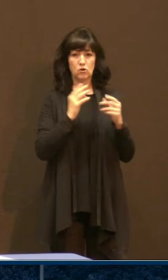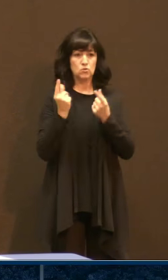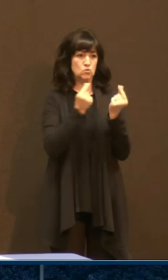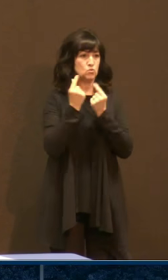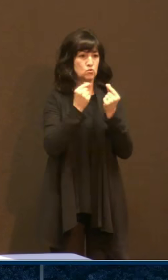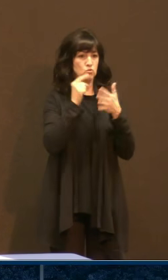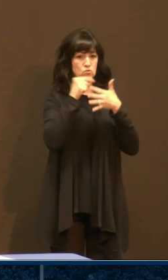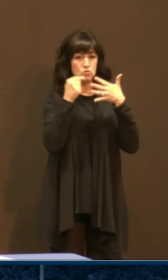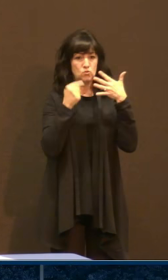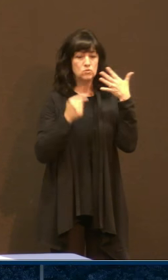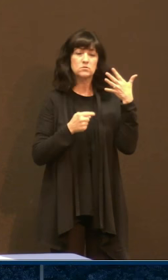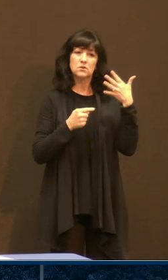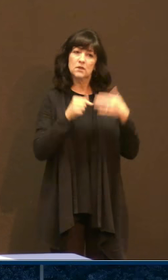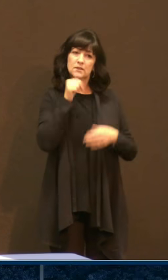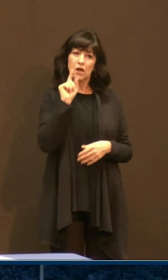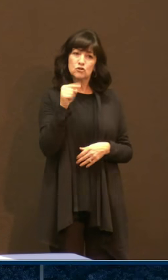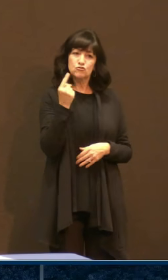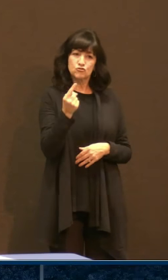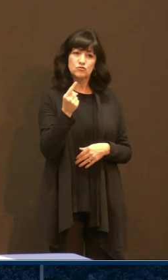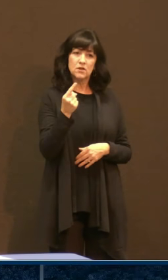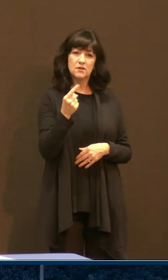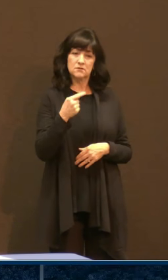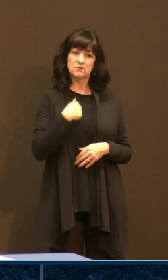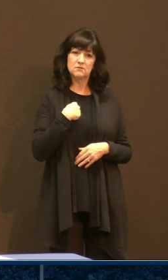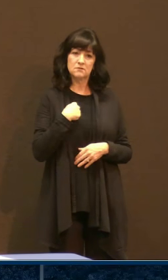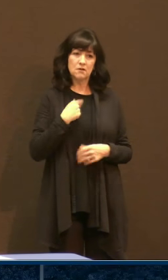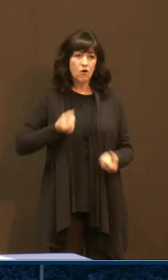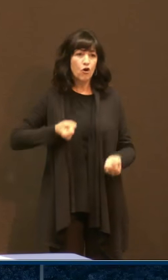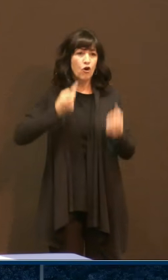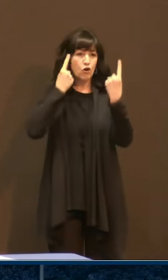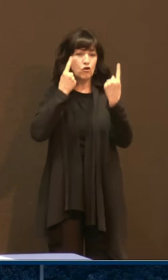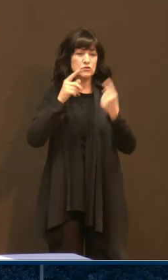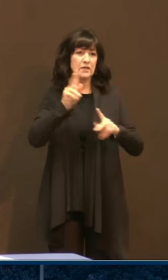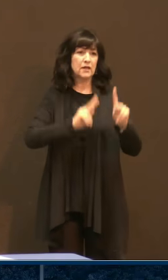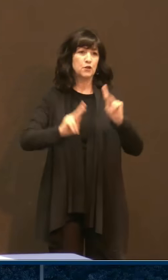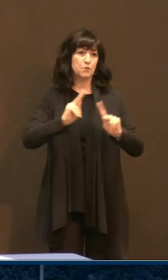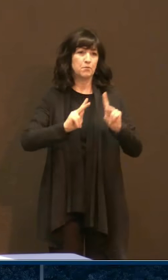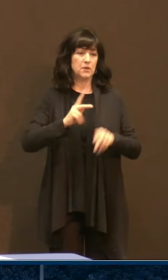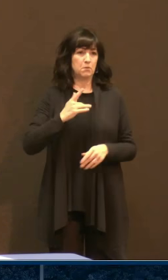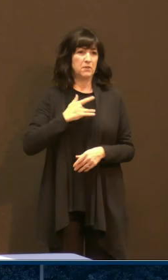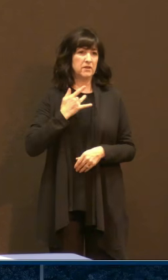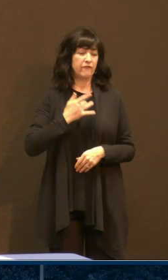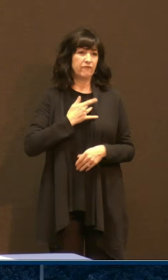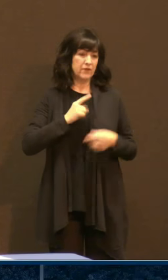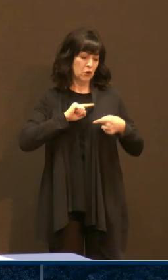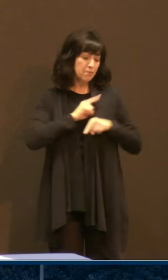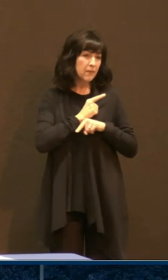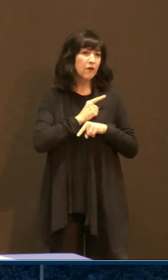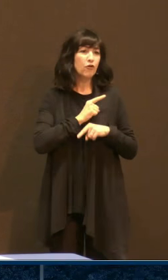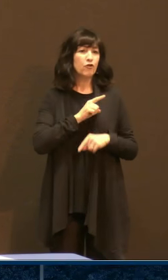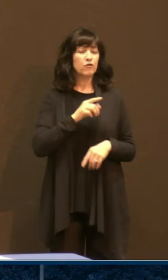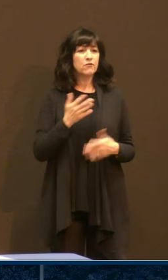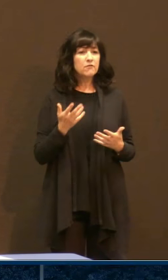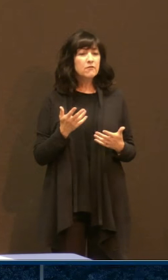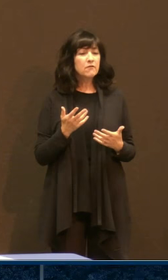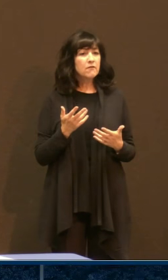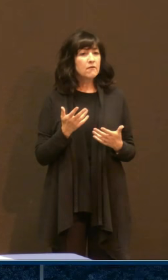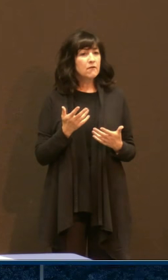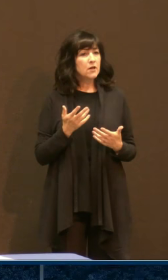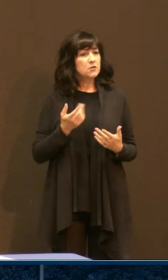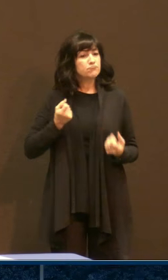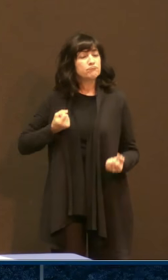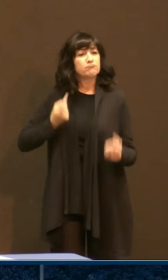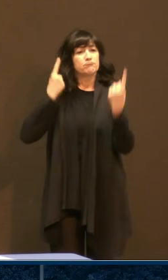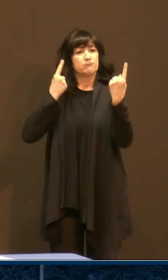understand the pain that people are feeling in their hearts and at their homes, and to try to factor that in